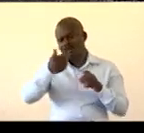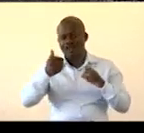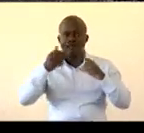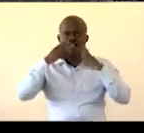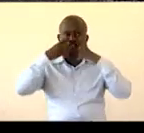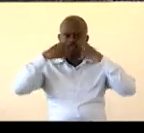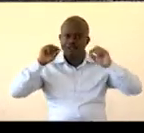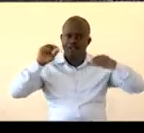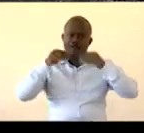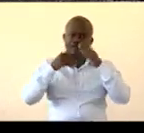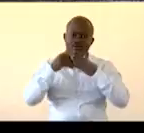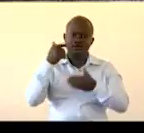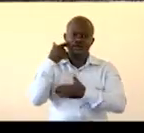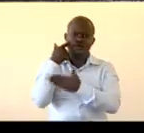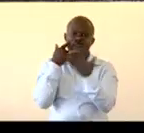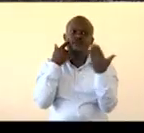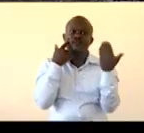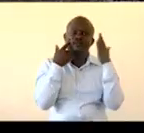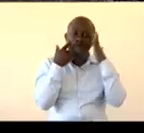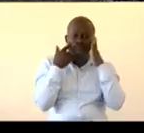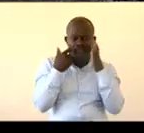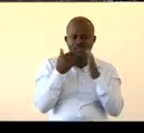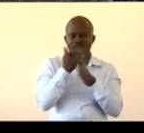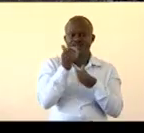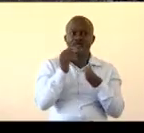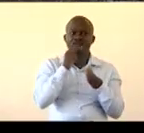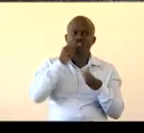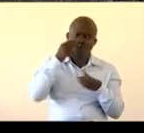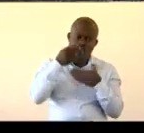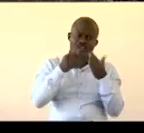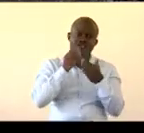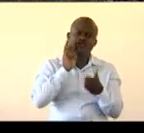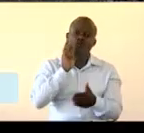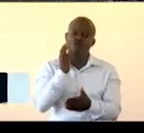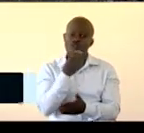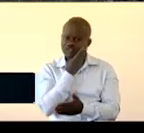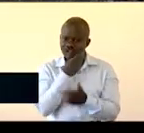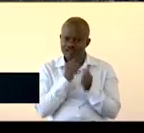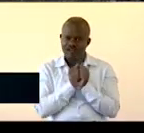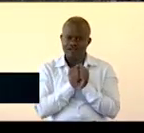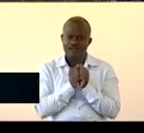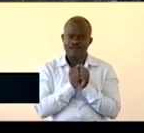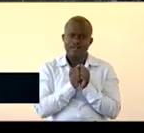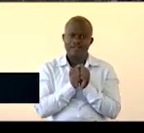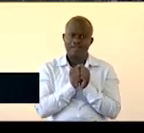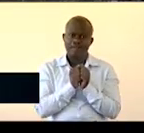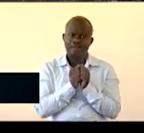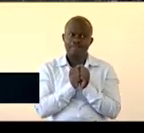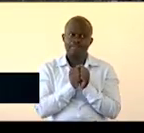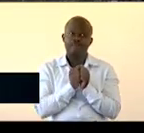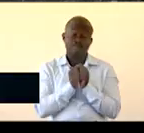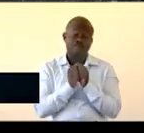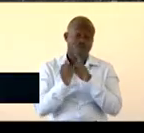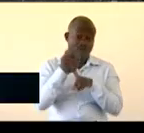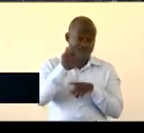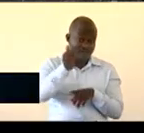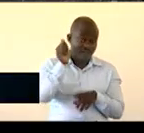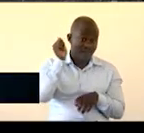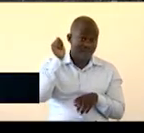is the response of the plant towards water. Do you get that?